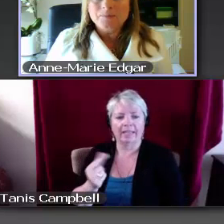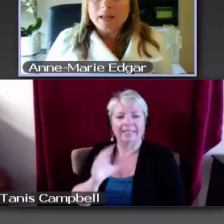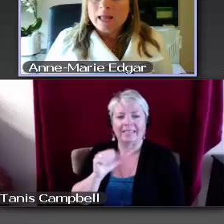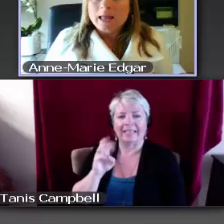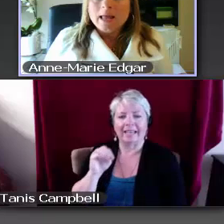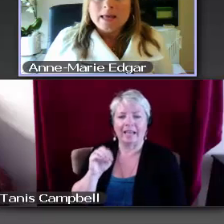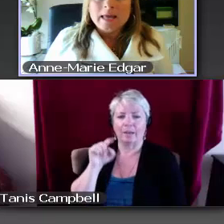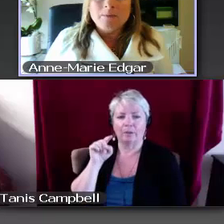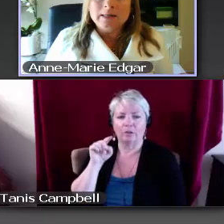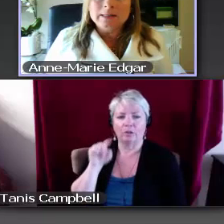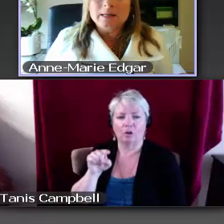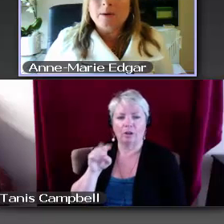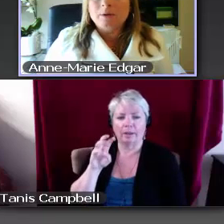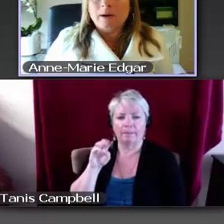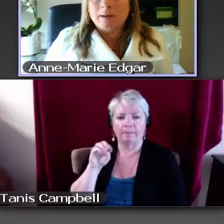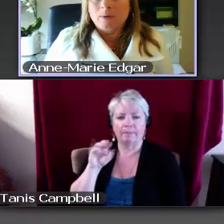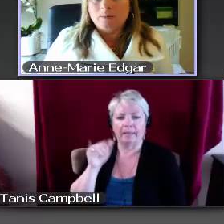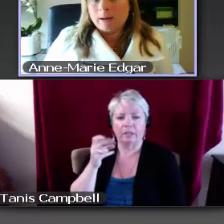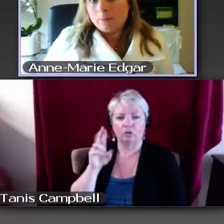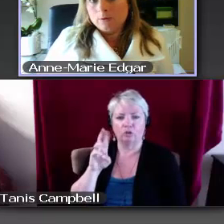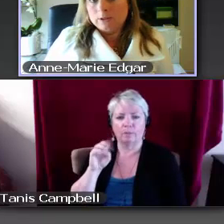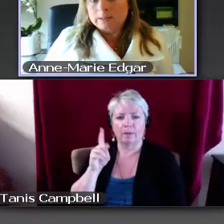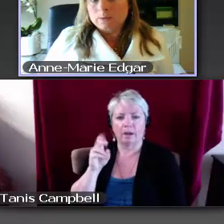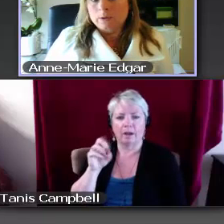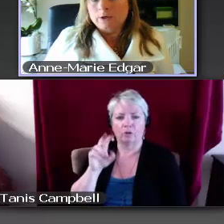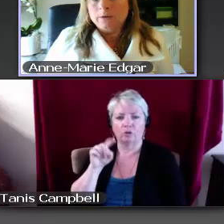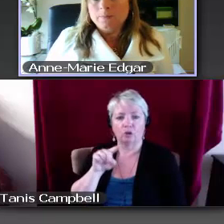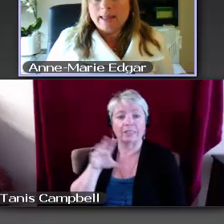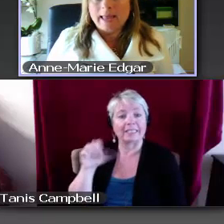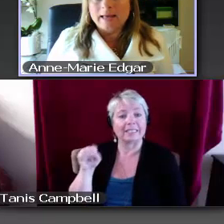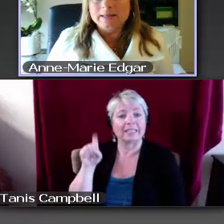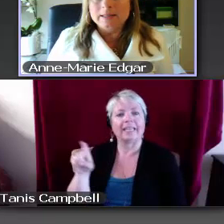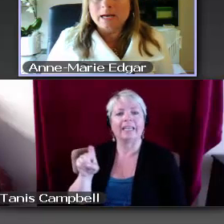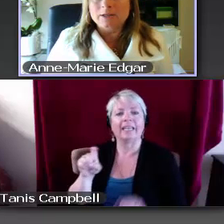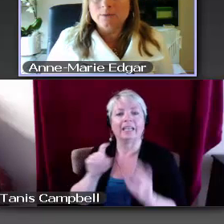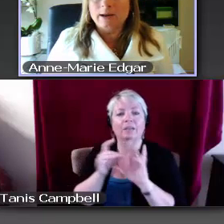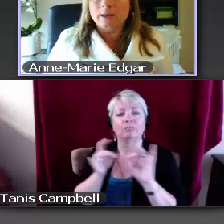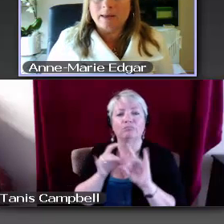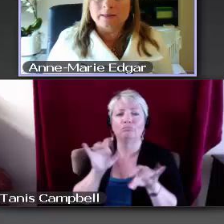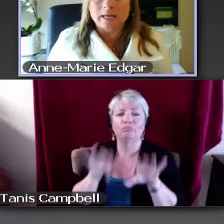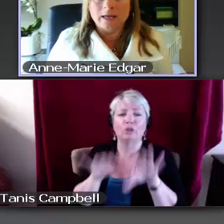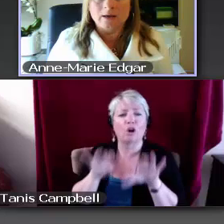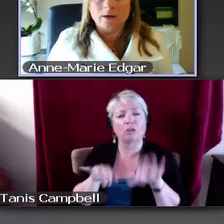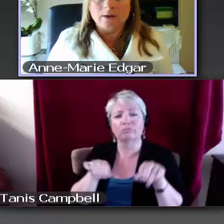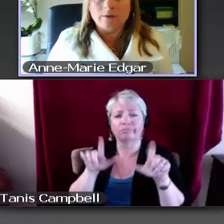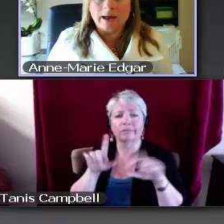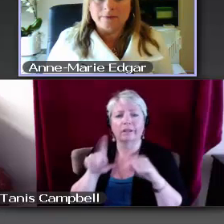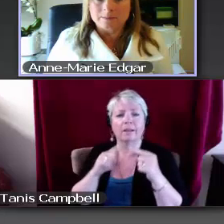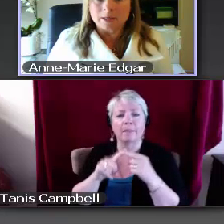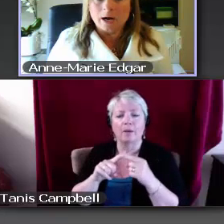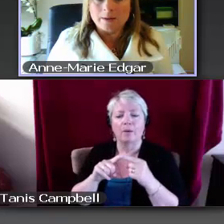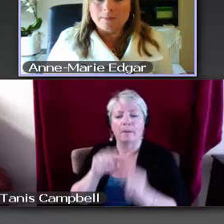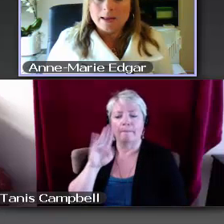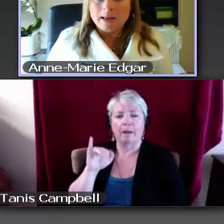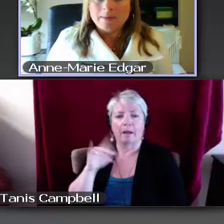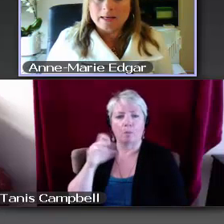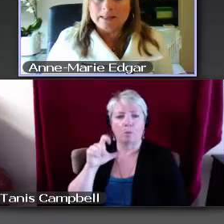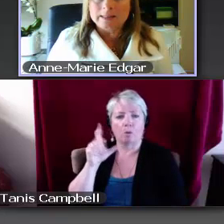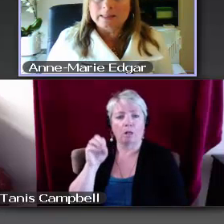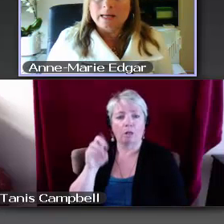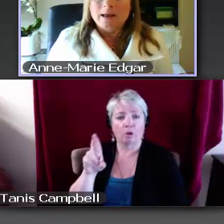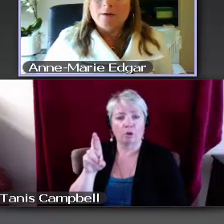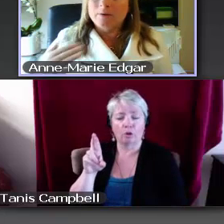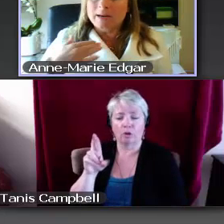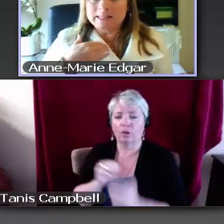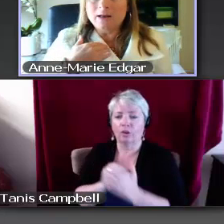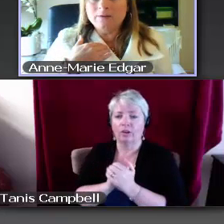cam.majorminor.ca. He writes about the bipolar disorder, and I do recommend taking a look if you have some time,